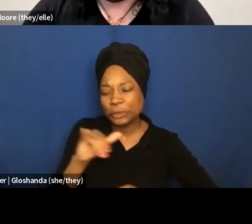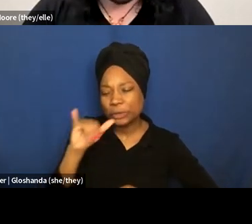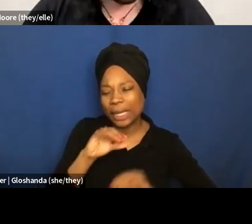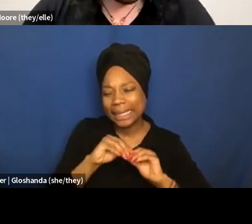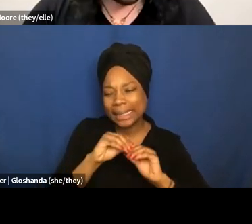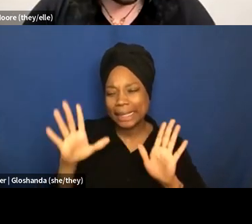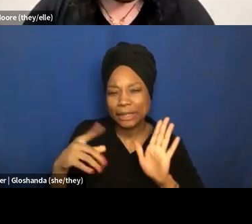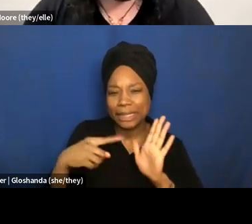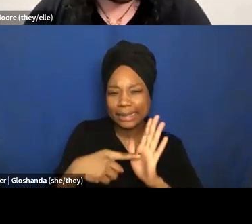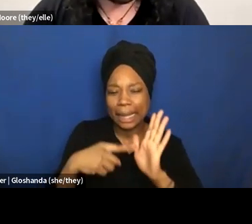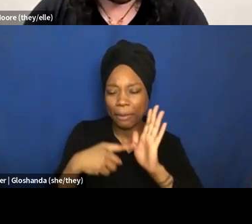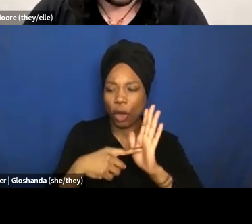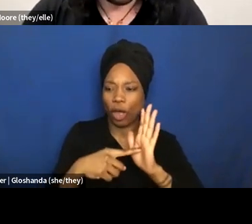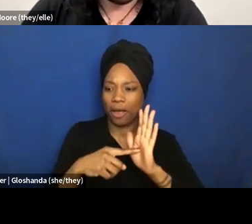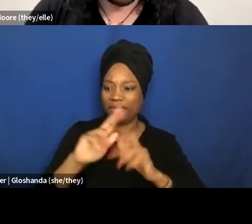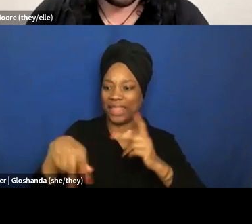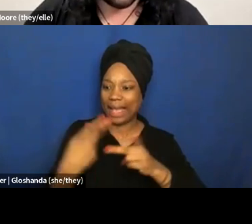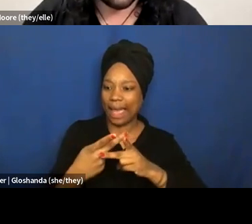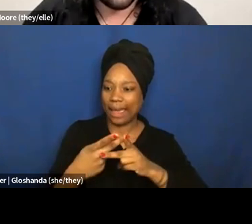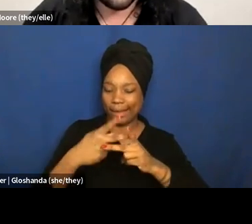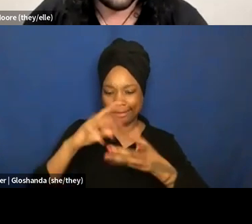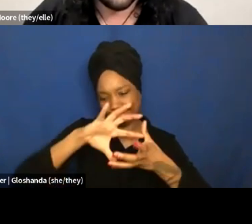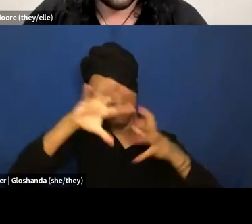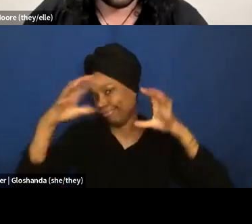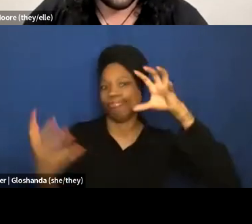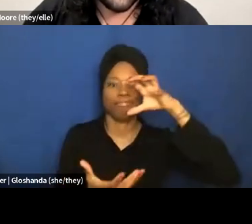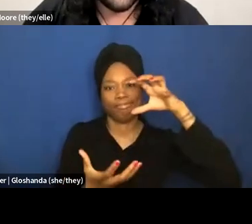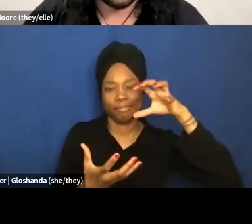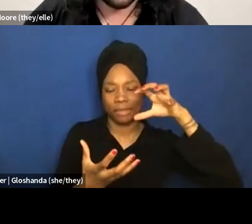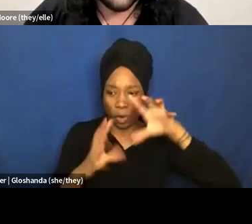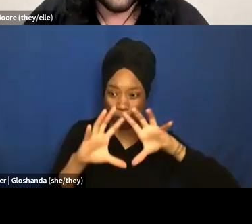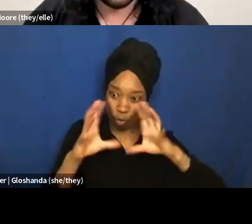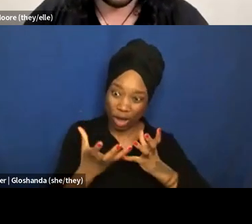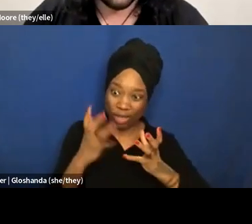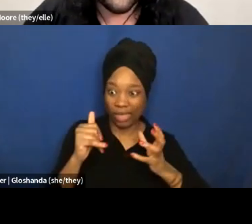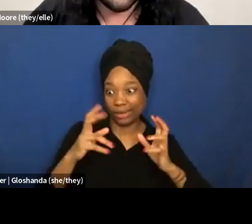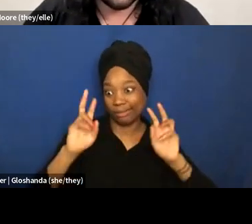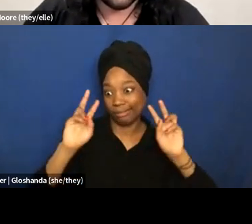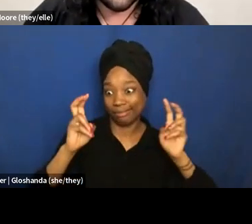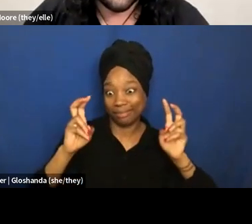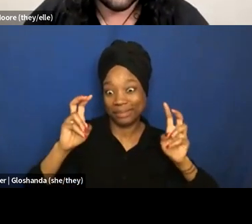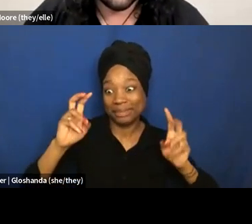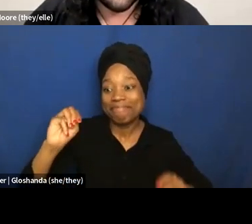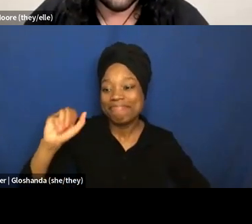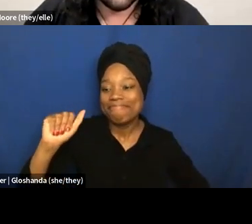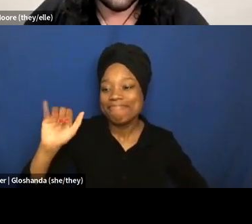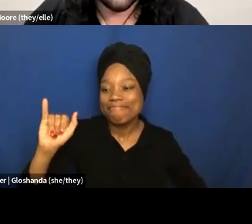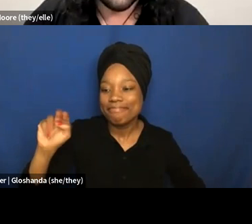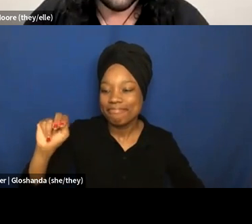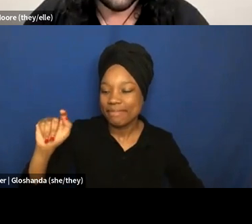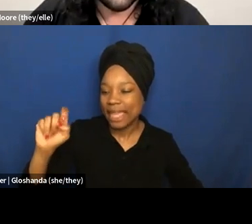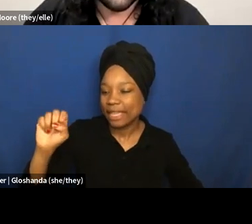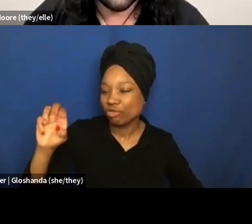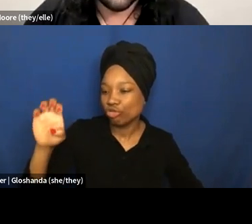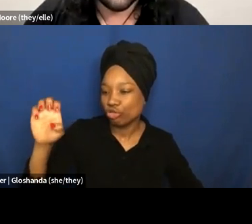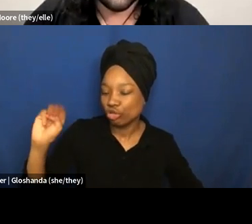kind of, right, upside down world that is the mainstream, right, neo-colonial global